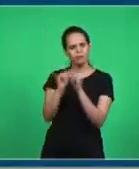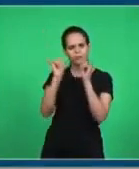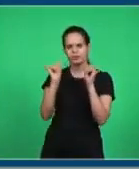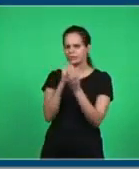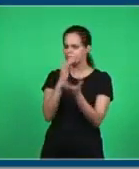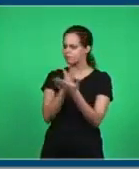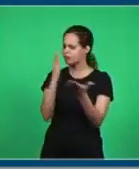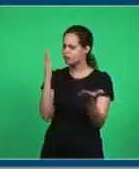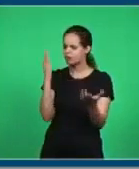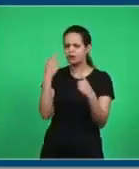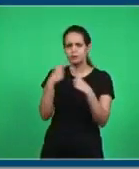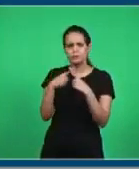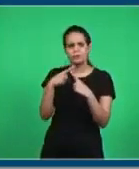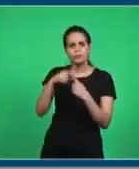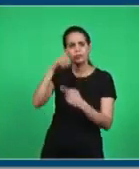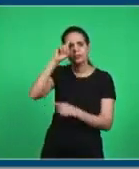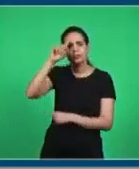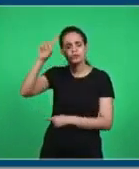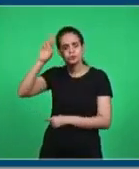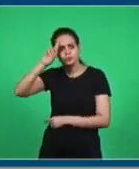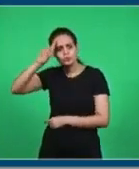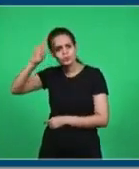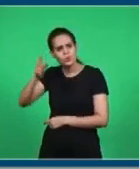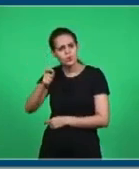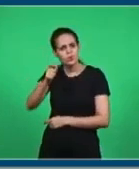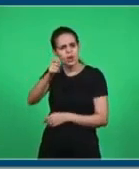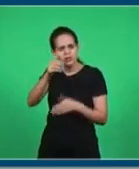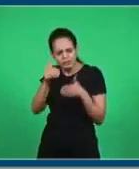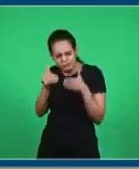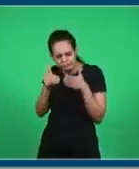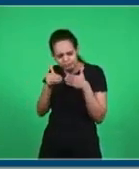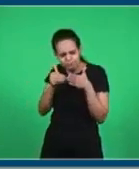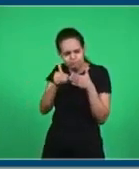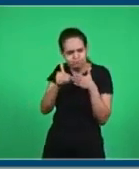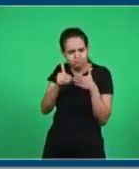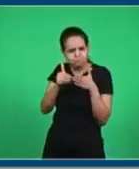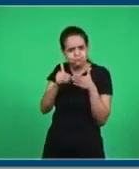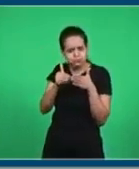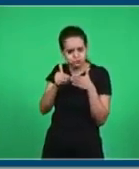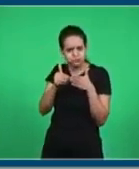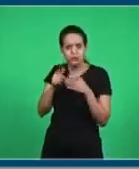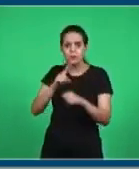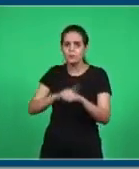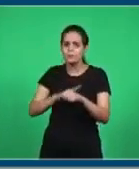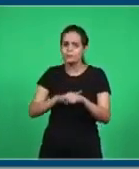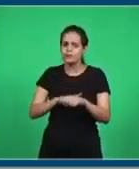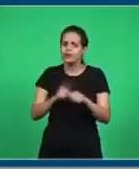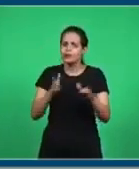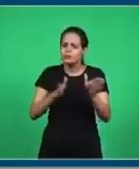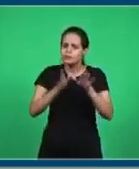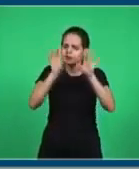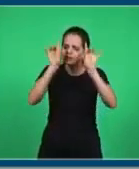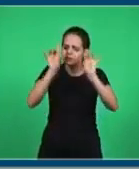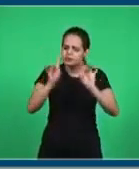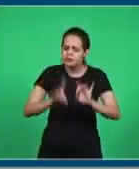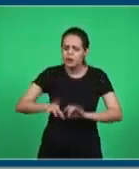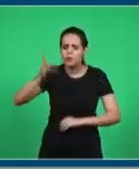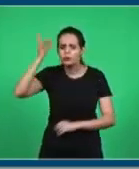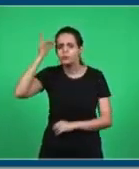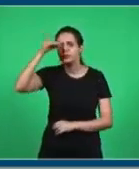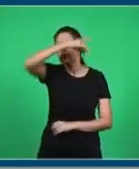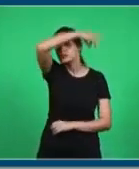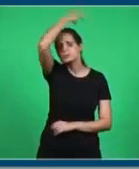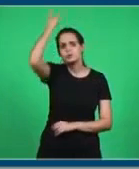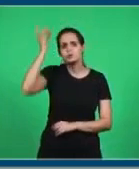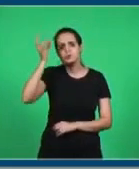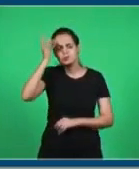stop speaking about foolishness. For the day of the Lord is at hand. So it is a special moment in which the Holy Spirit is doing the